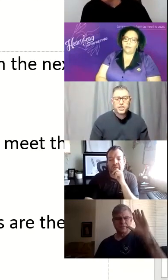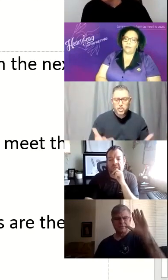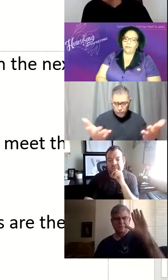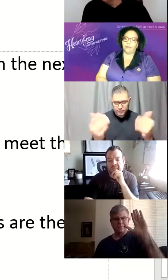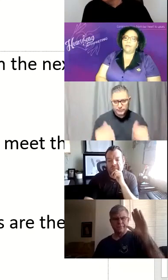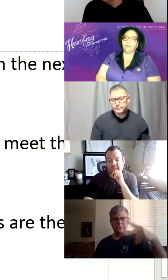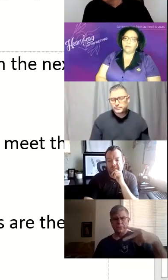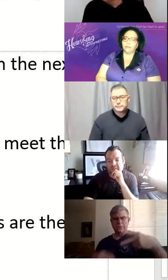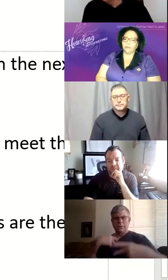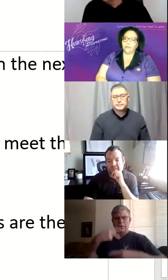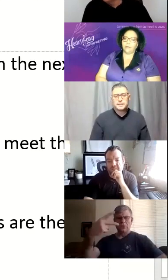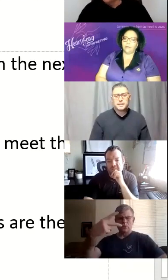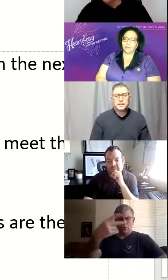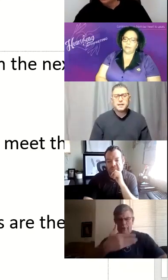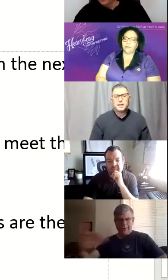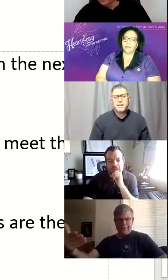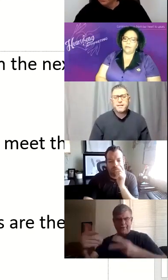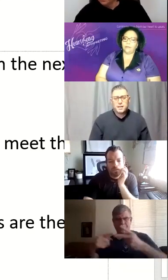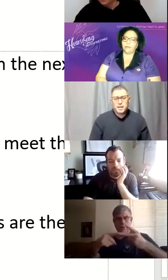Jet.